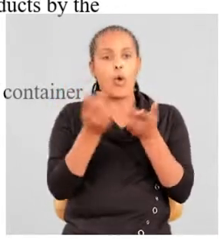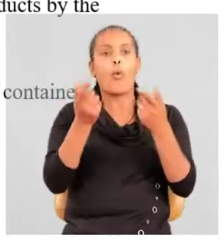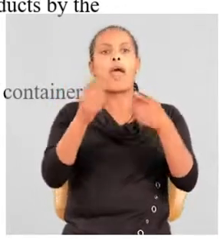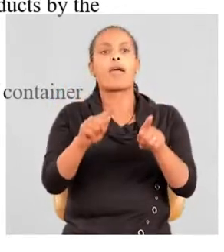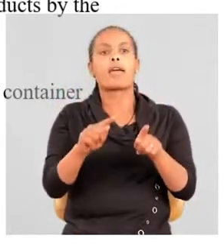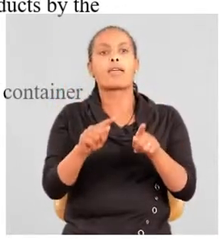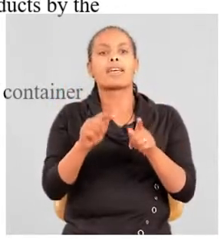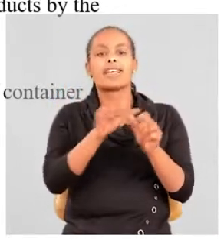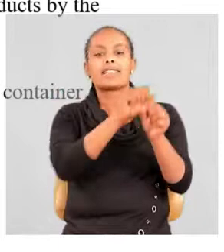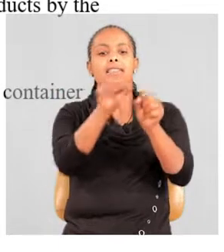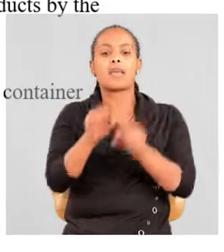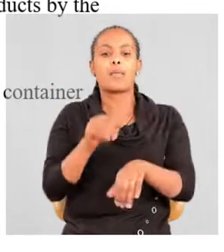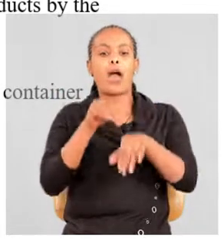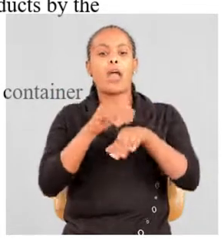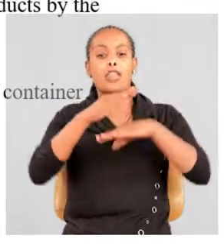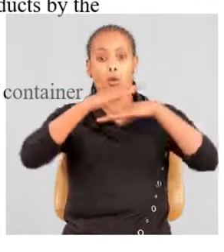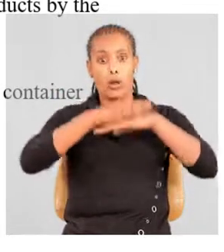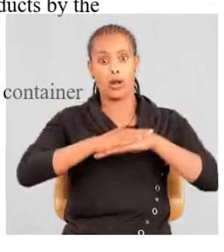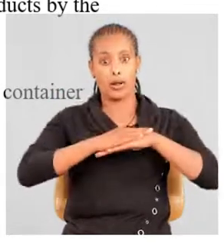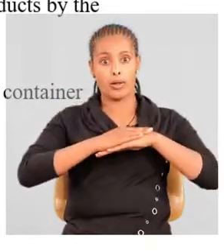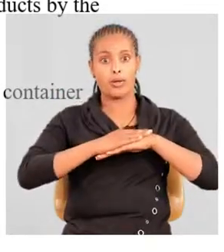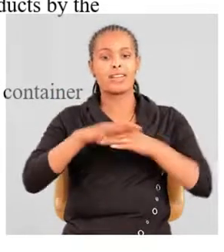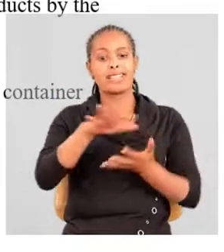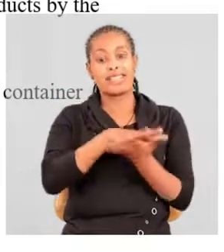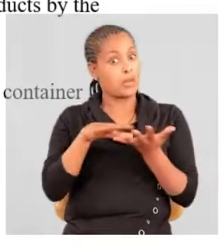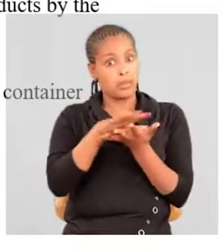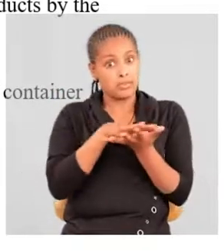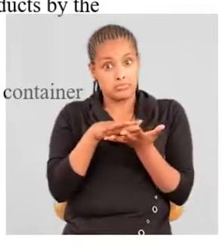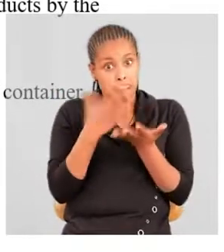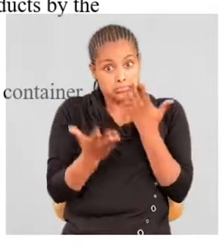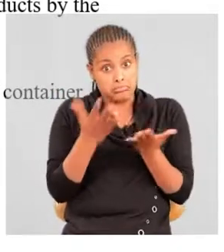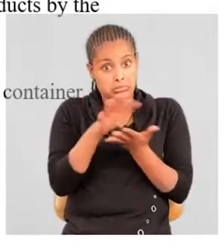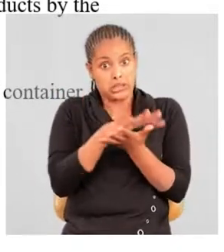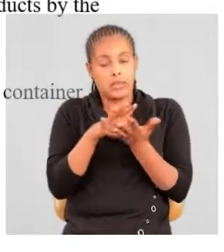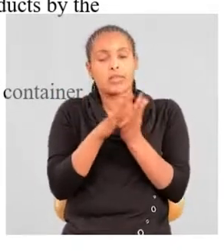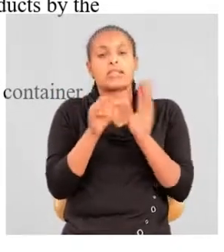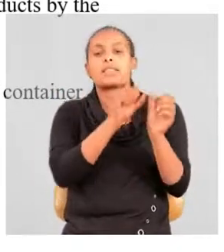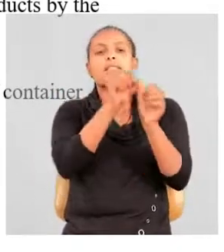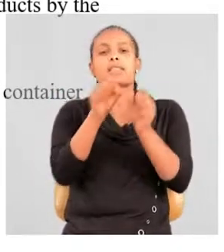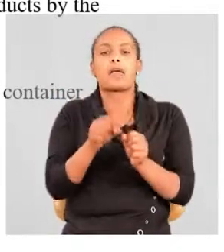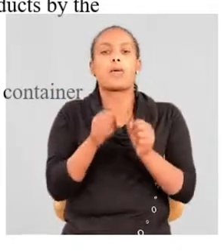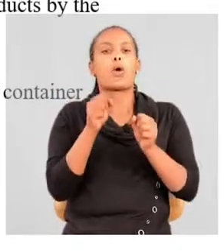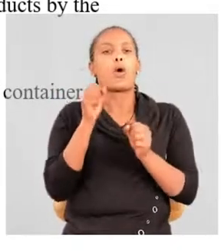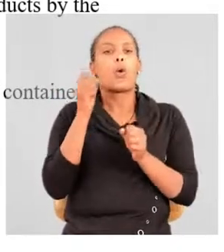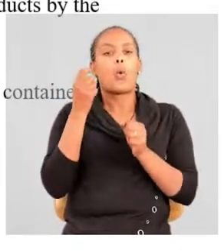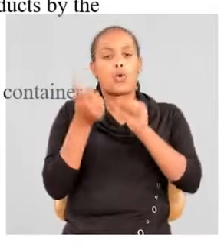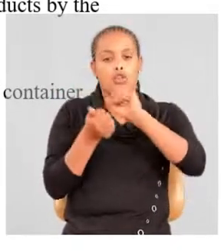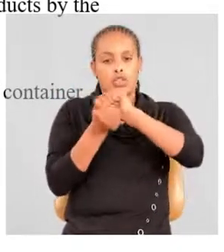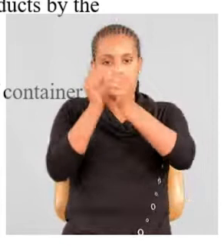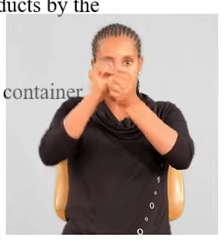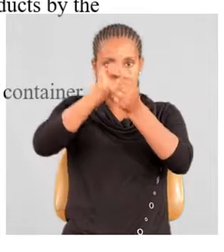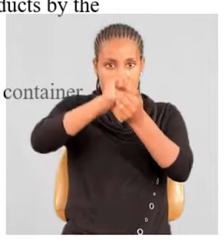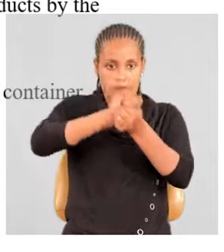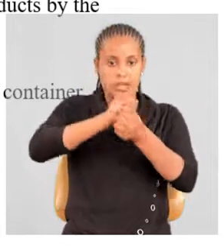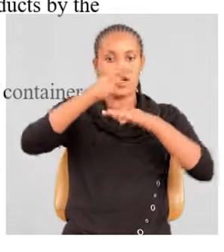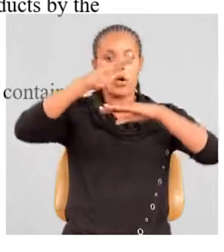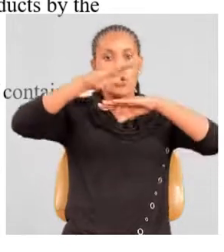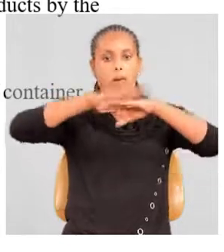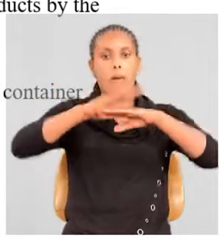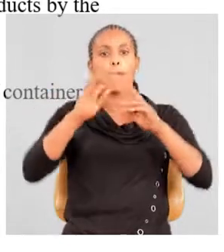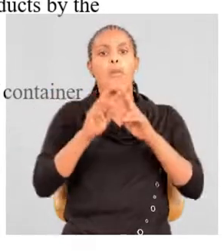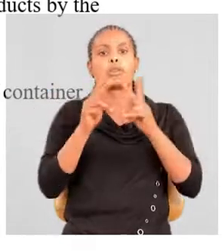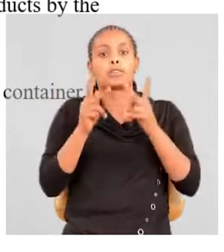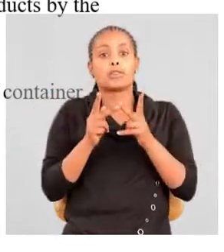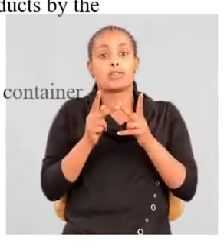when a system at equilibrium is disturbed, then the system will shift its equilibrium